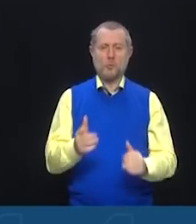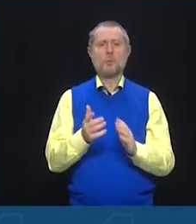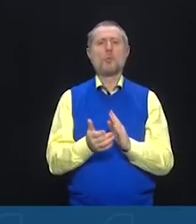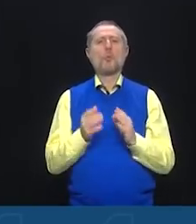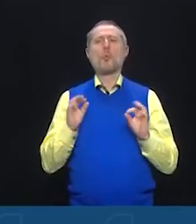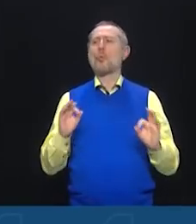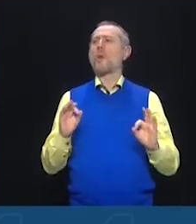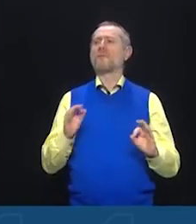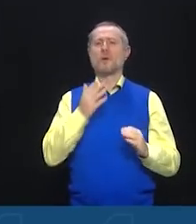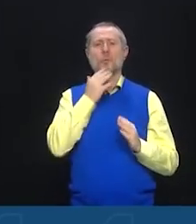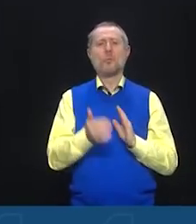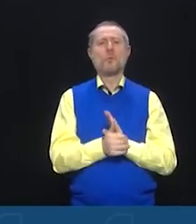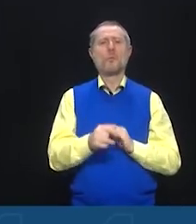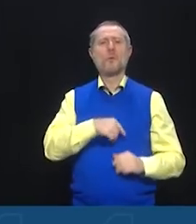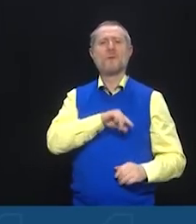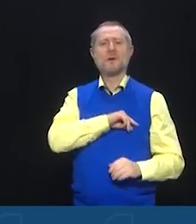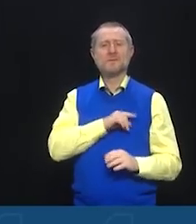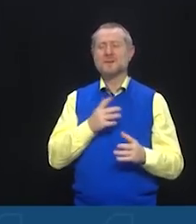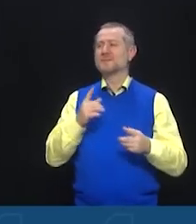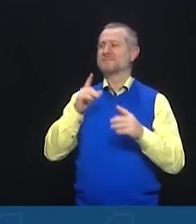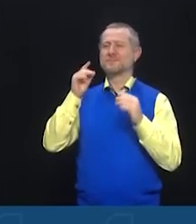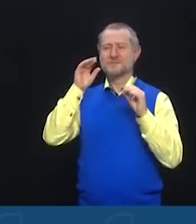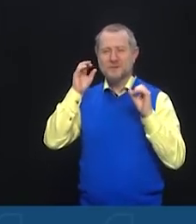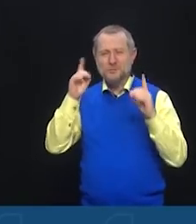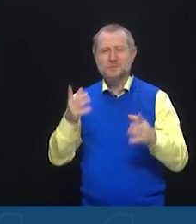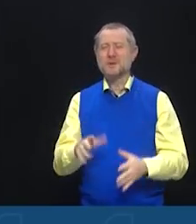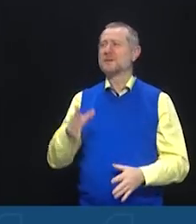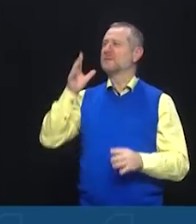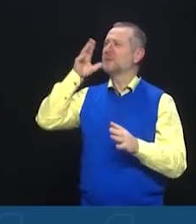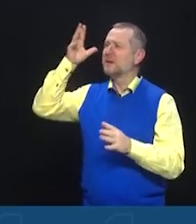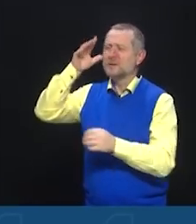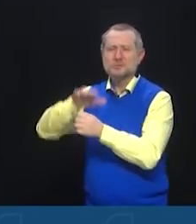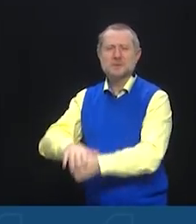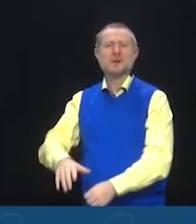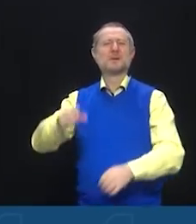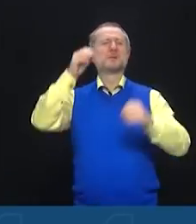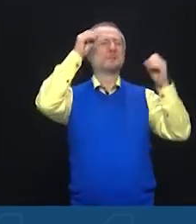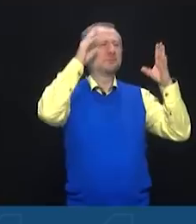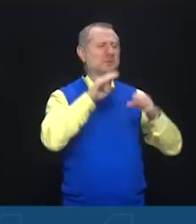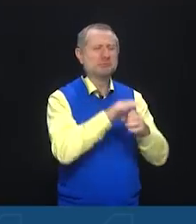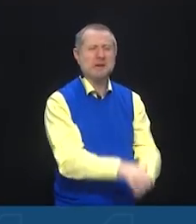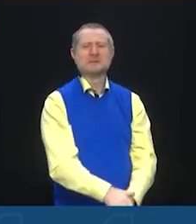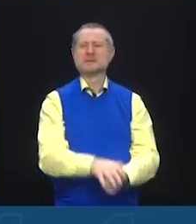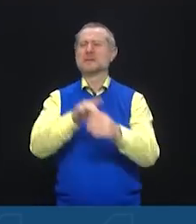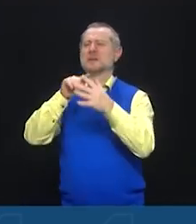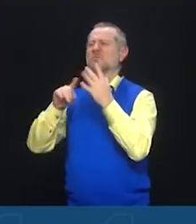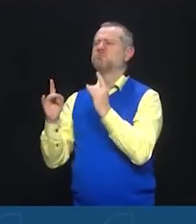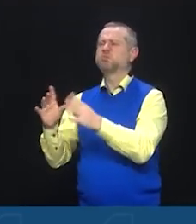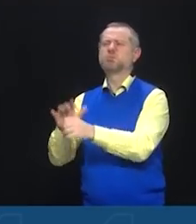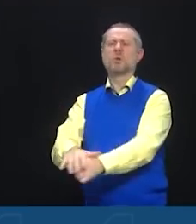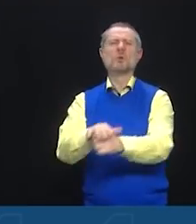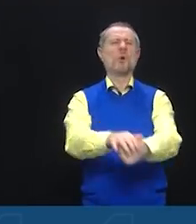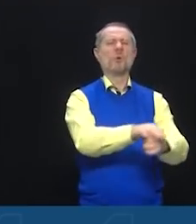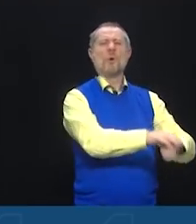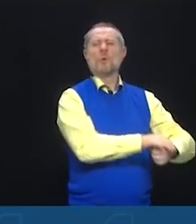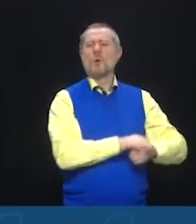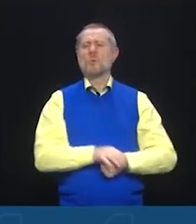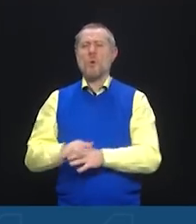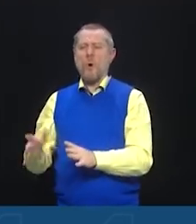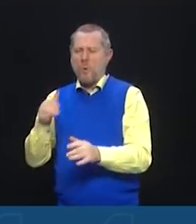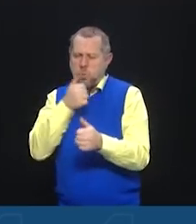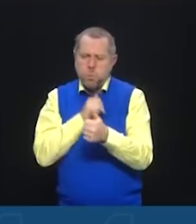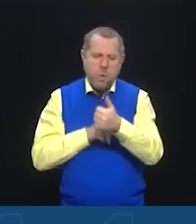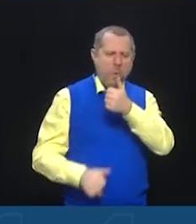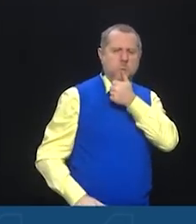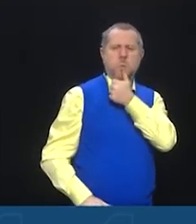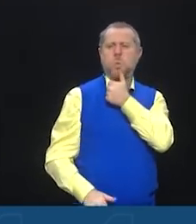on parents and teachers. This stress was incredible in terms of what our citizens had to endure. So in order